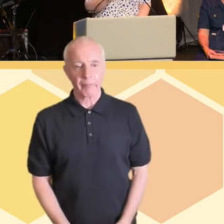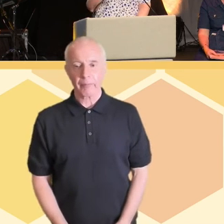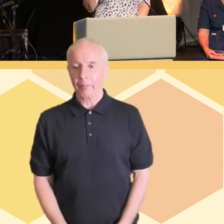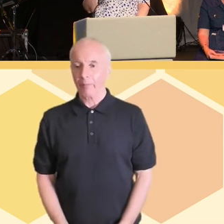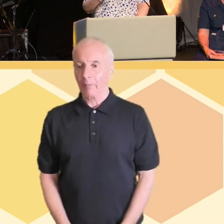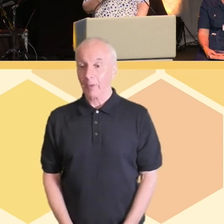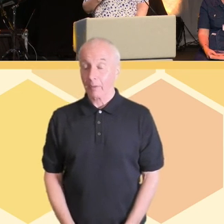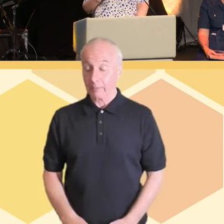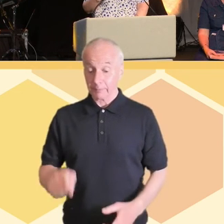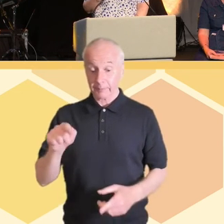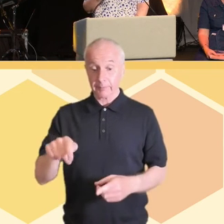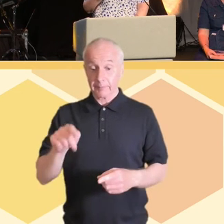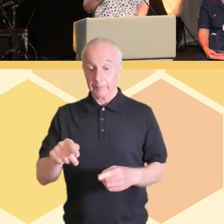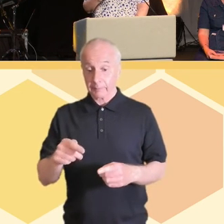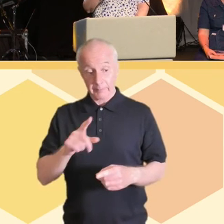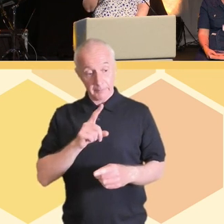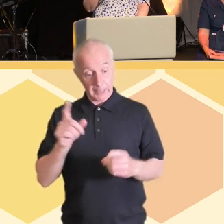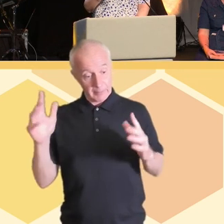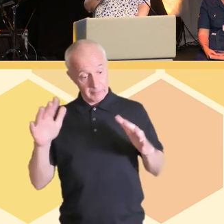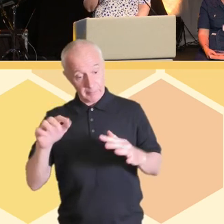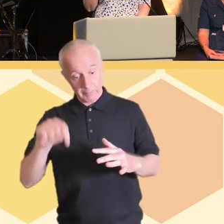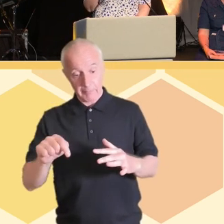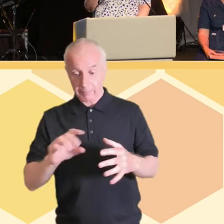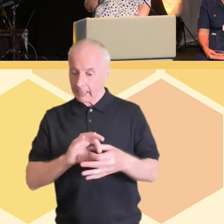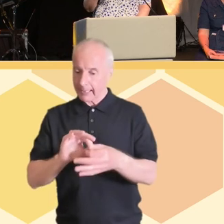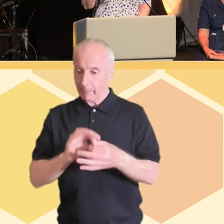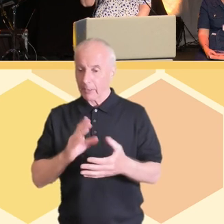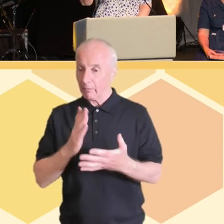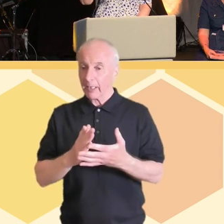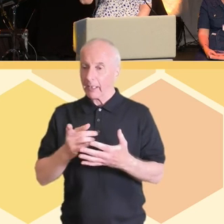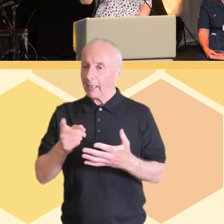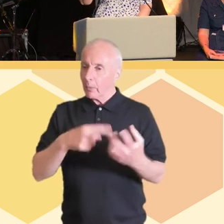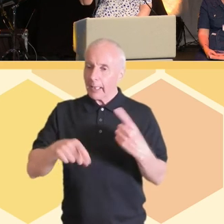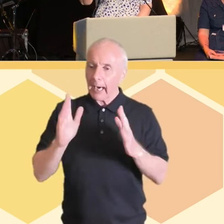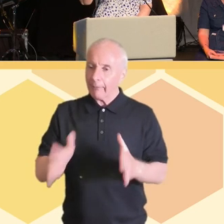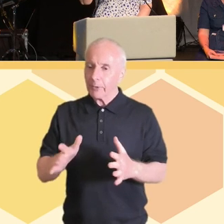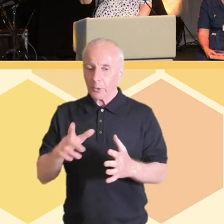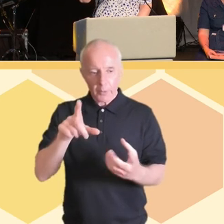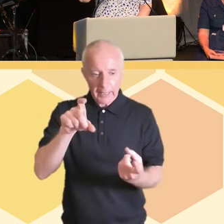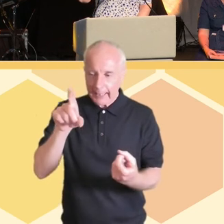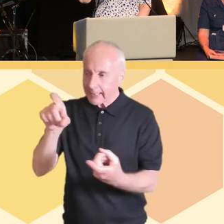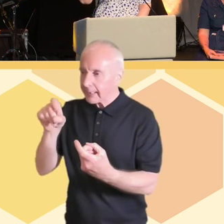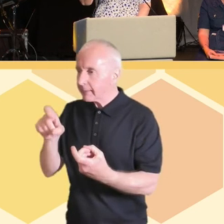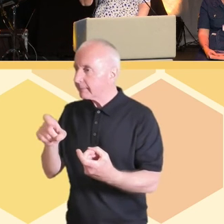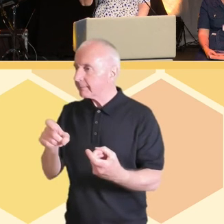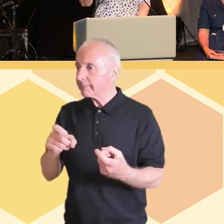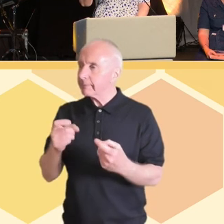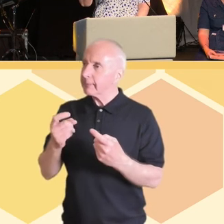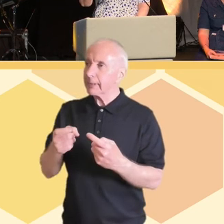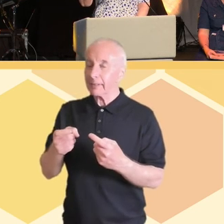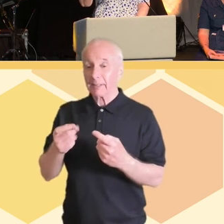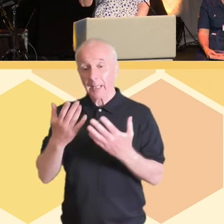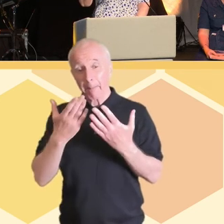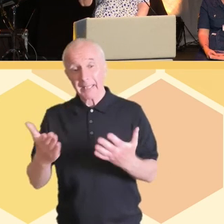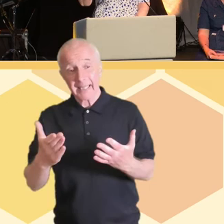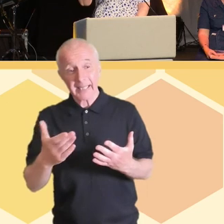And that's partly what this assembly is about. It's about genuinely listening. Please hear me. I am not asking you to listen